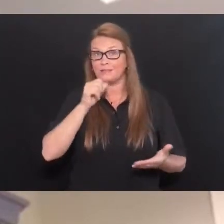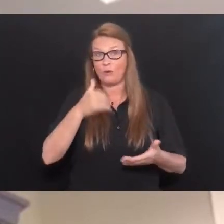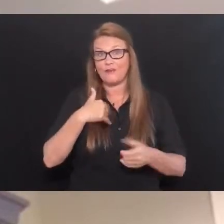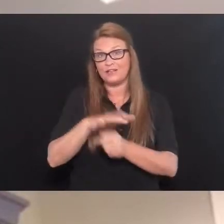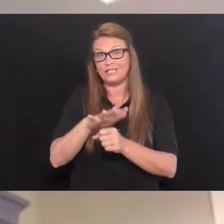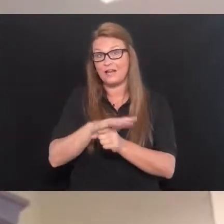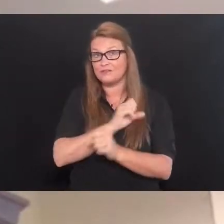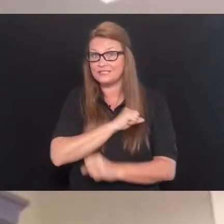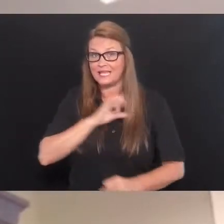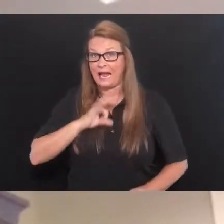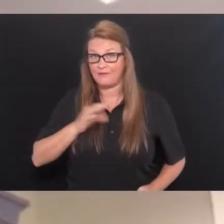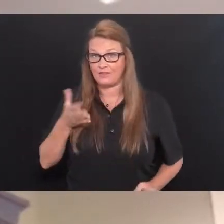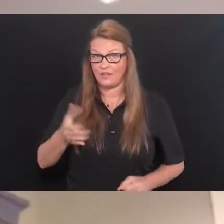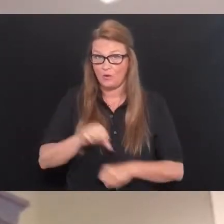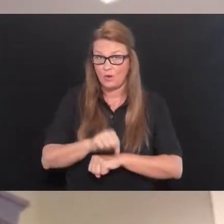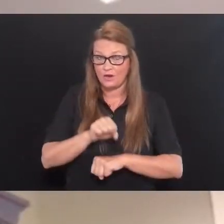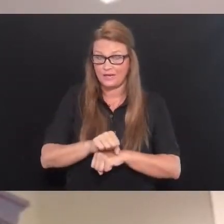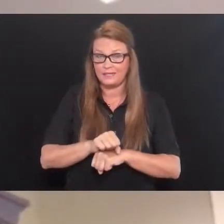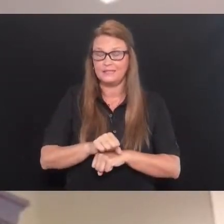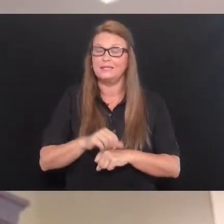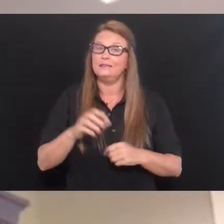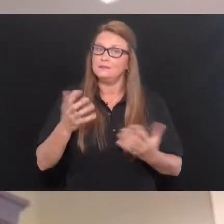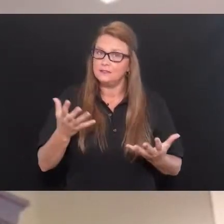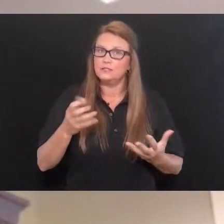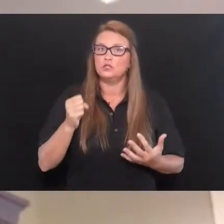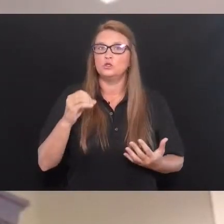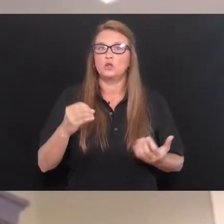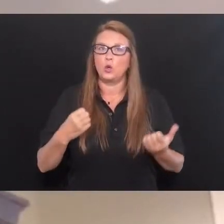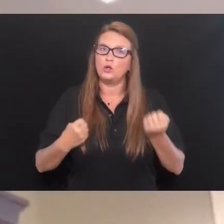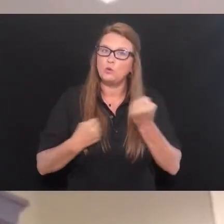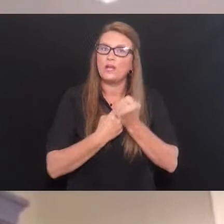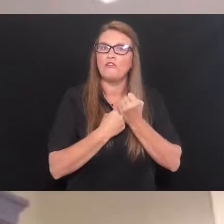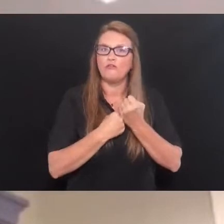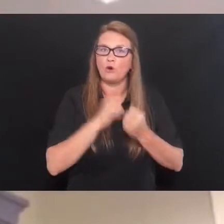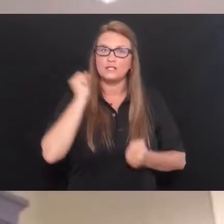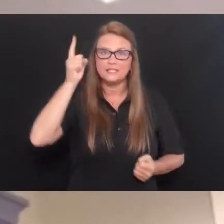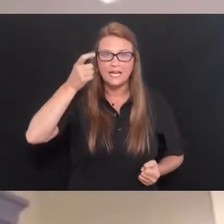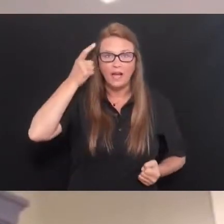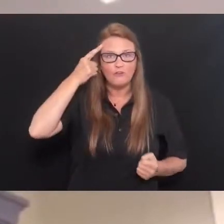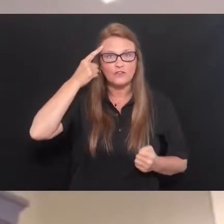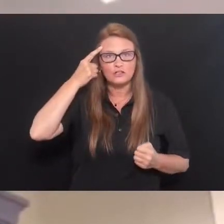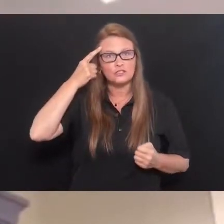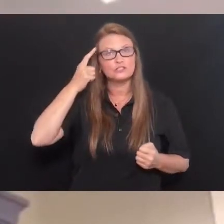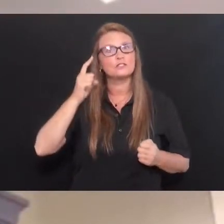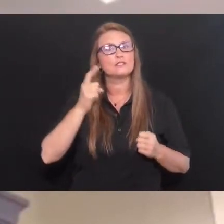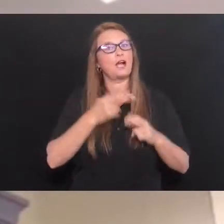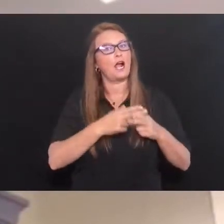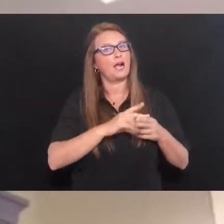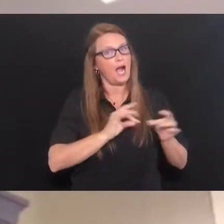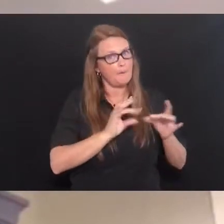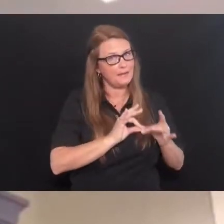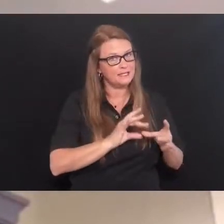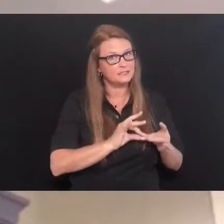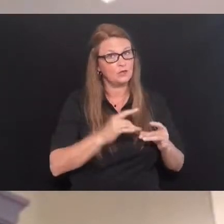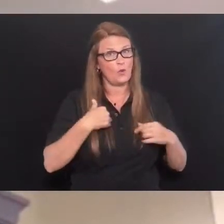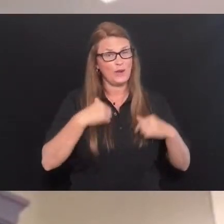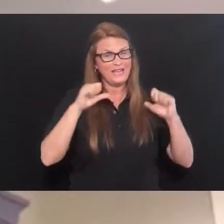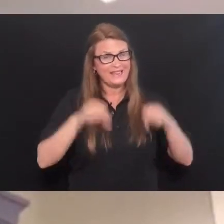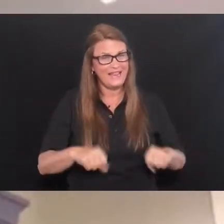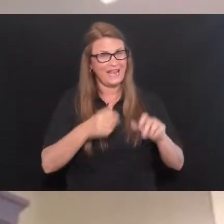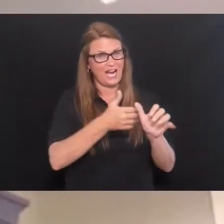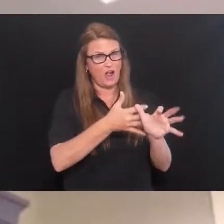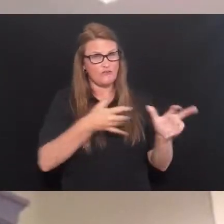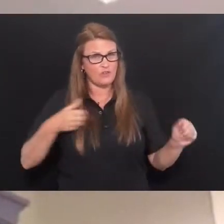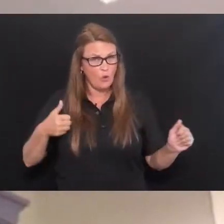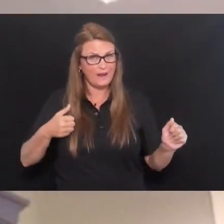again, just to reinforce the governor's point, all this can be avoided if we continue to press hard and